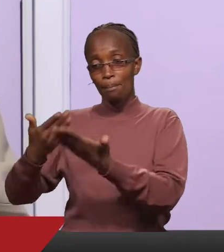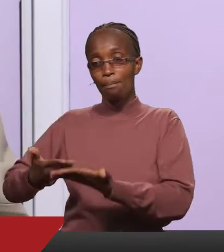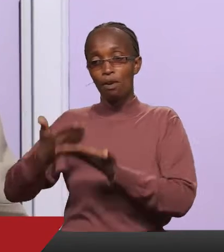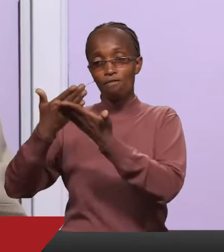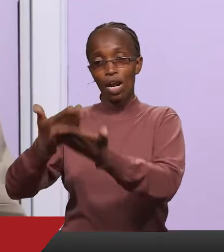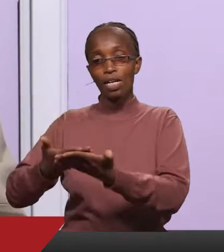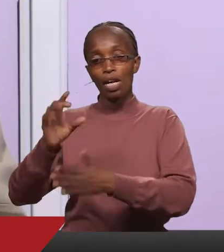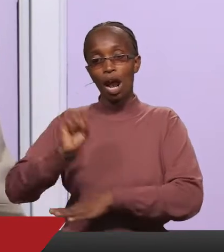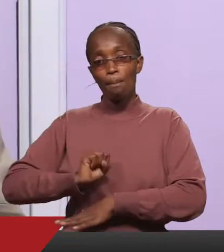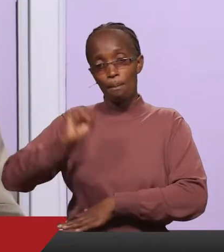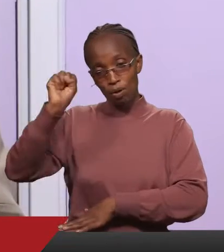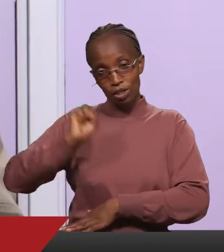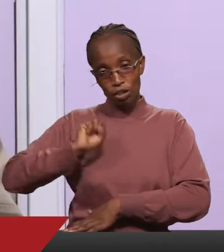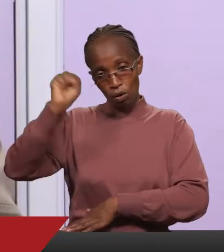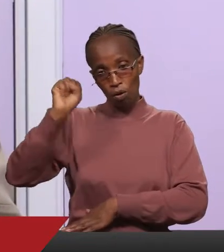issues